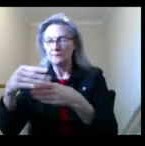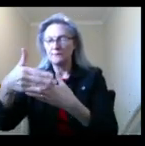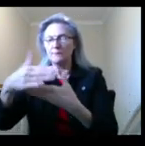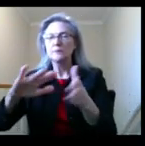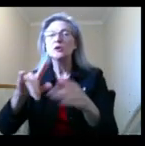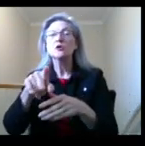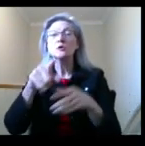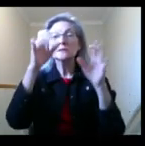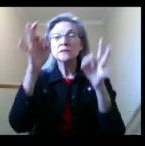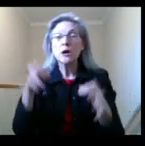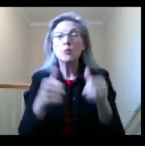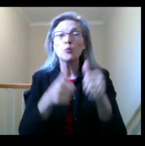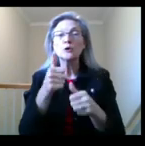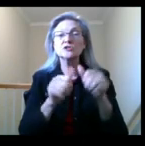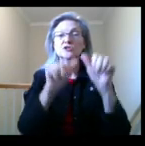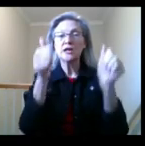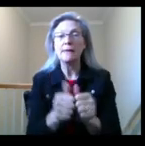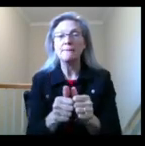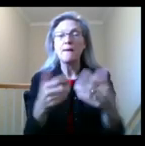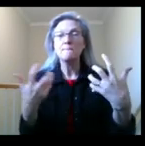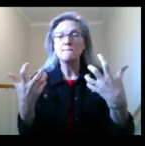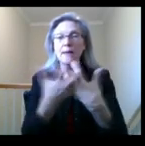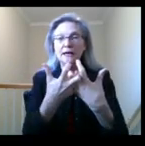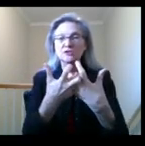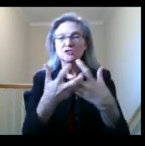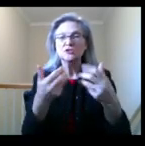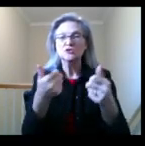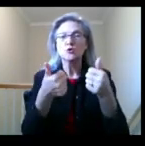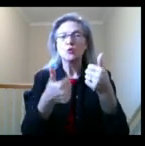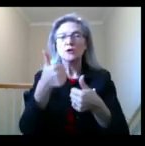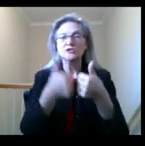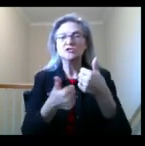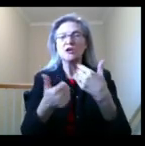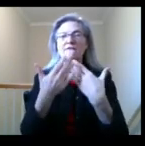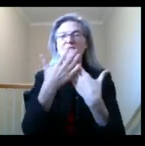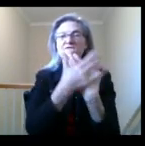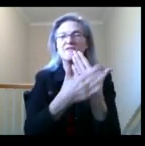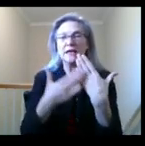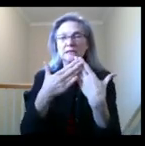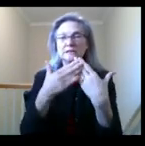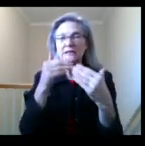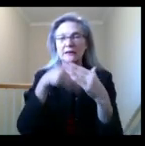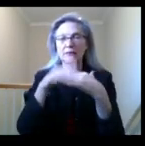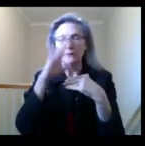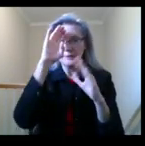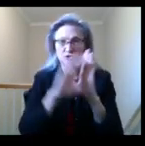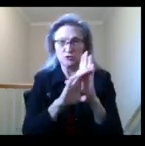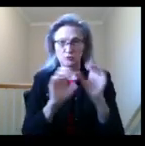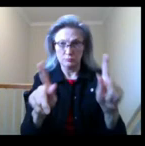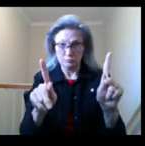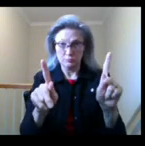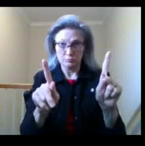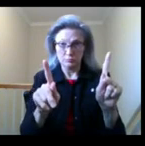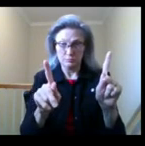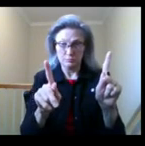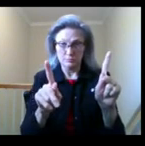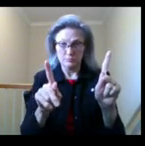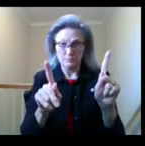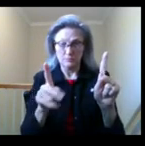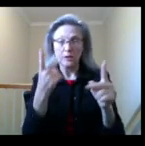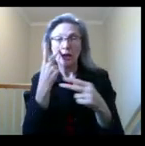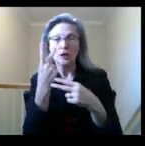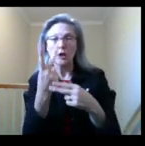which shape matches which face, or which faces in the picture, okay? Take